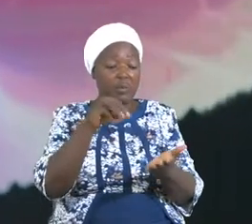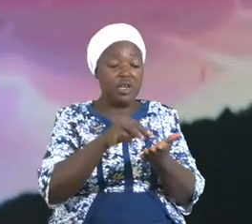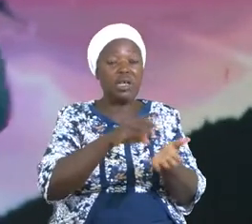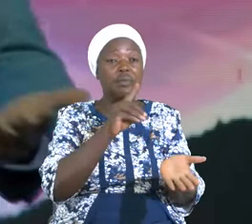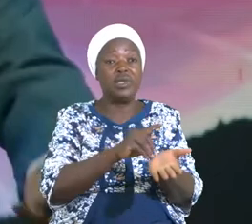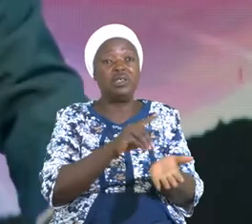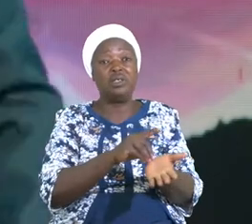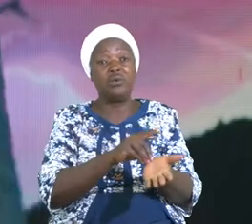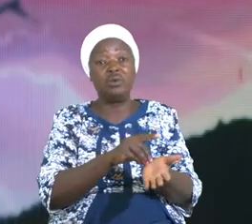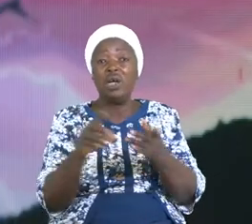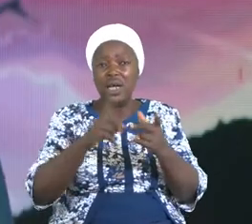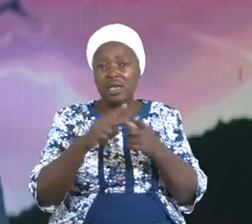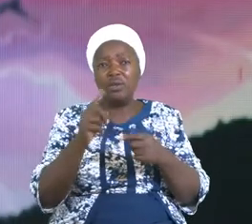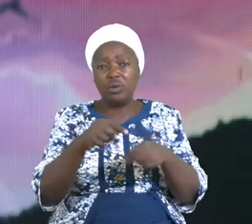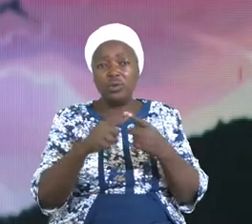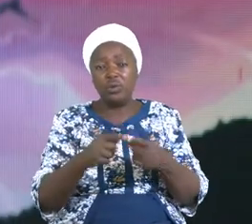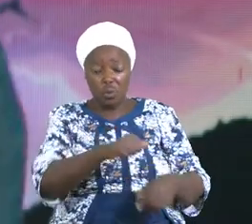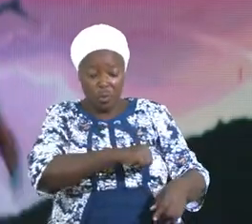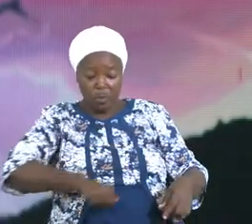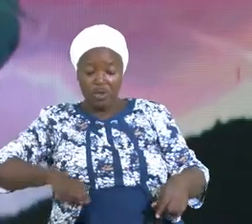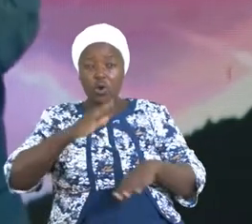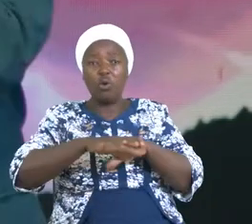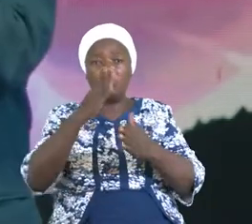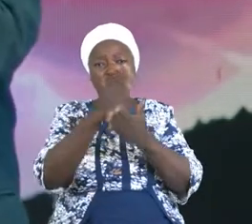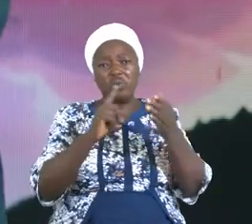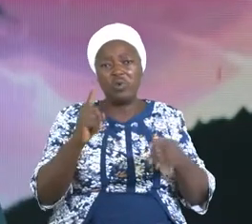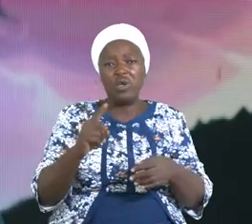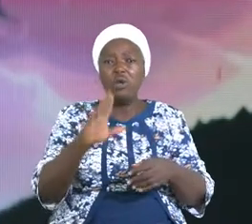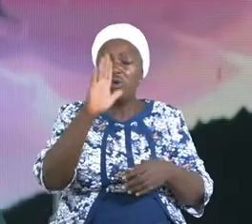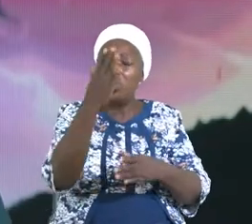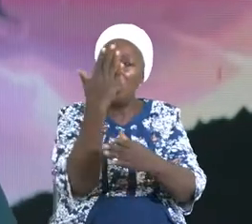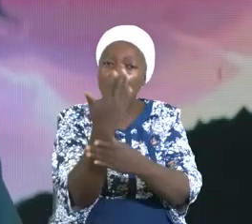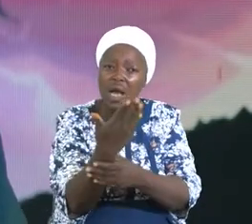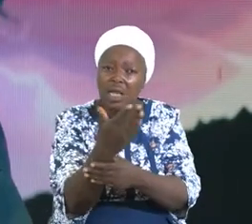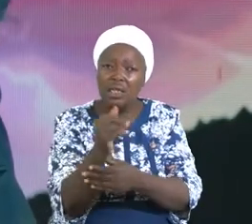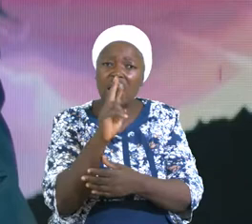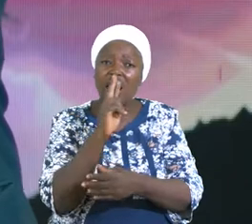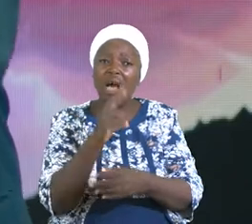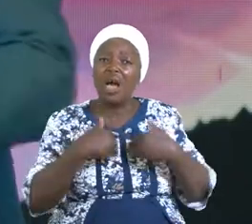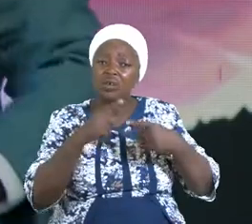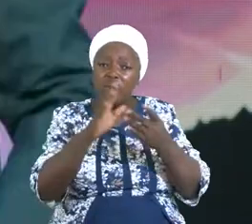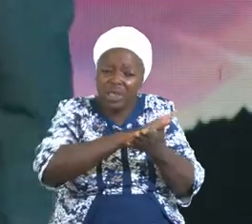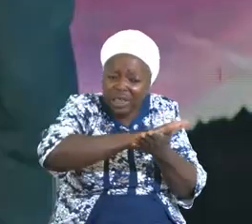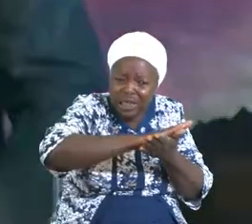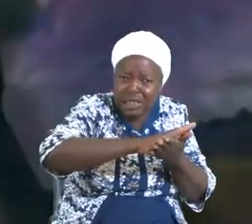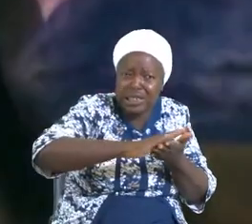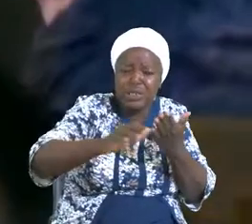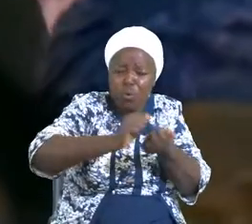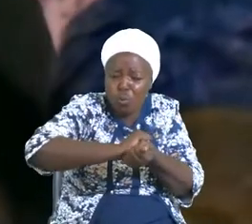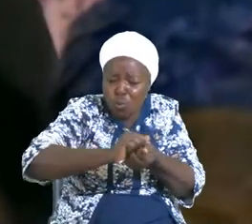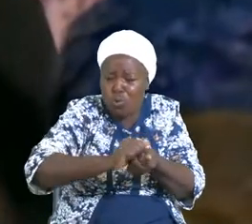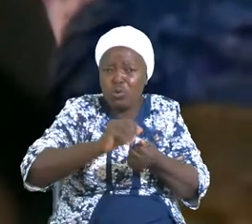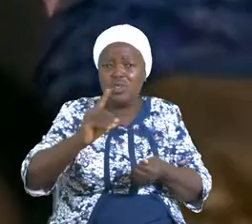to operate on somebody, your hands have to be clean, cleansed, and